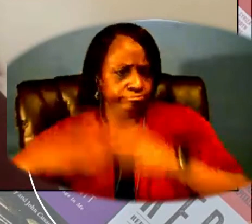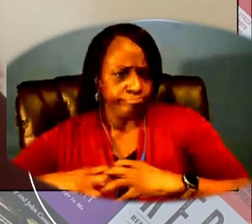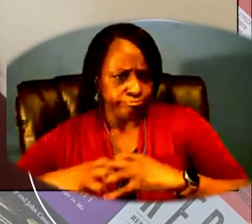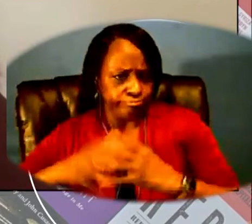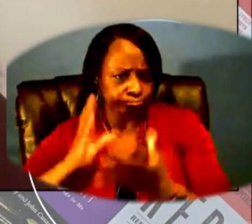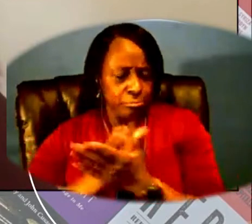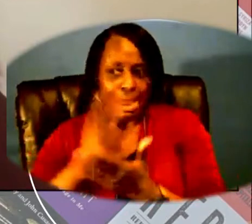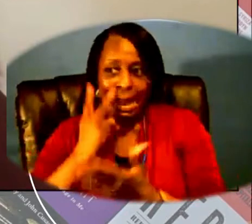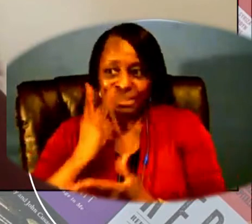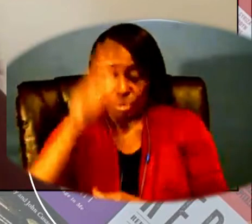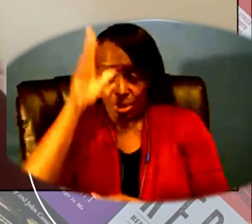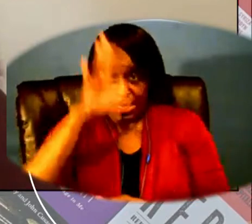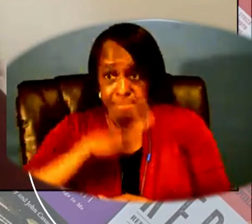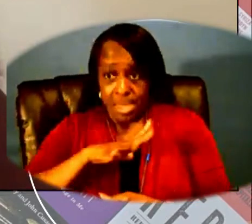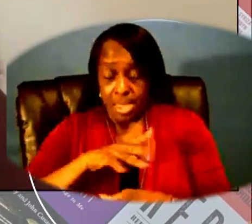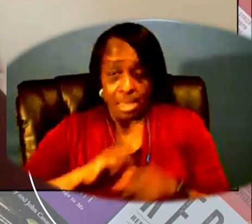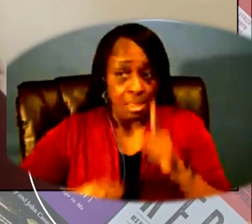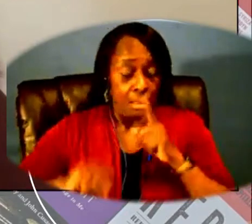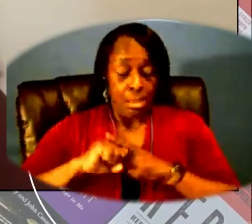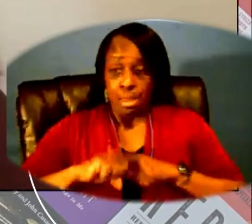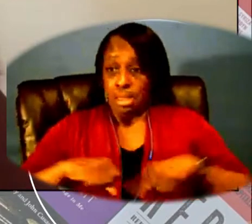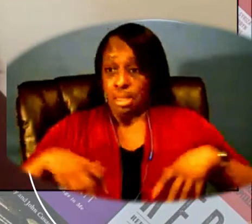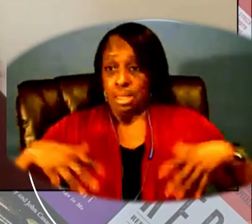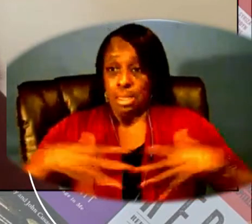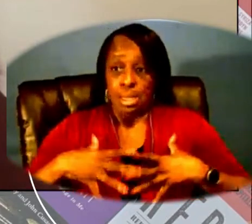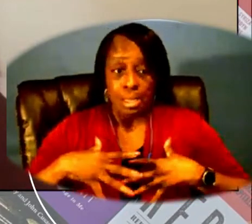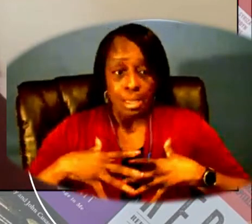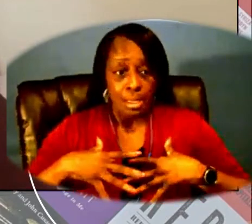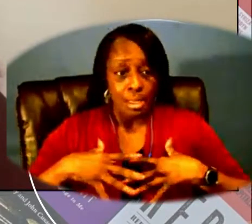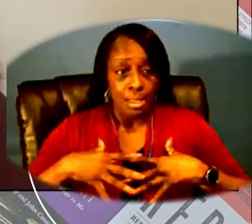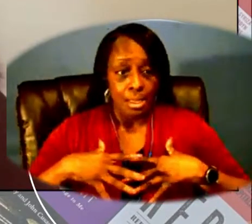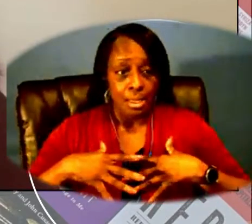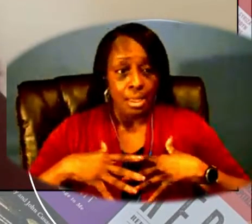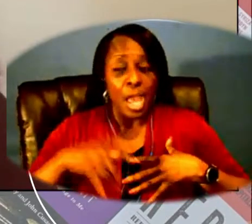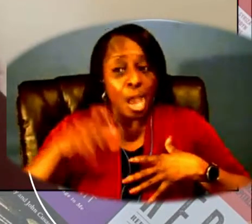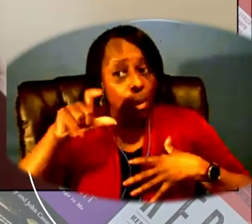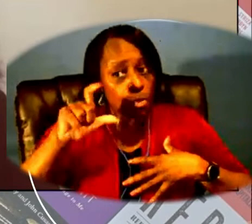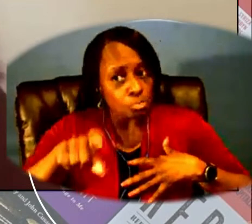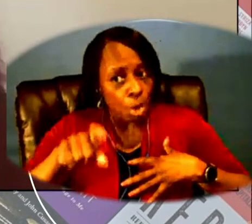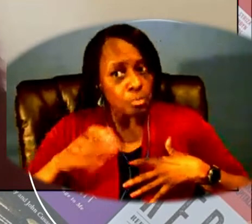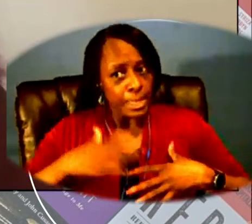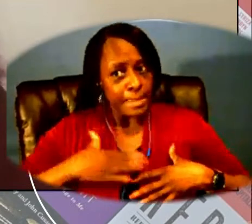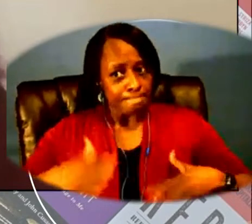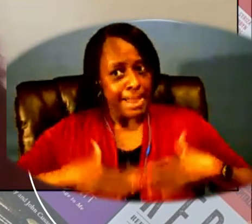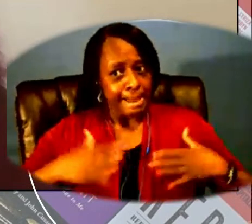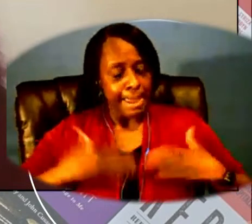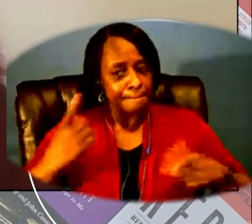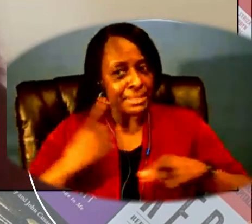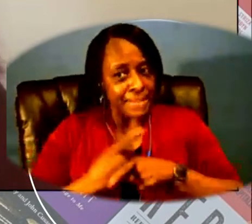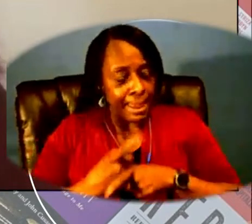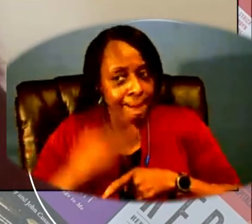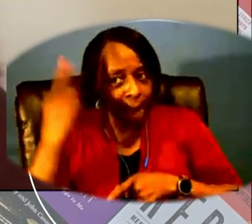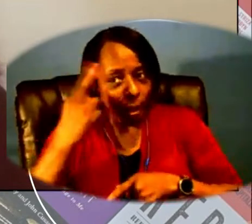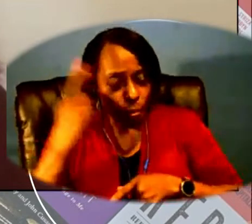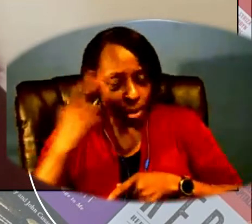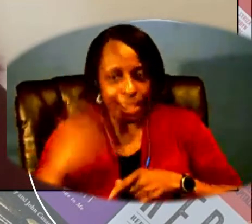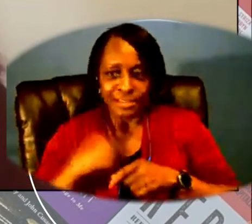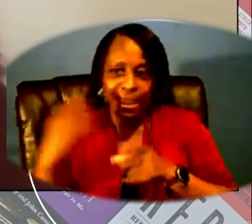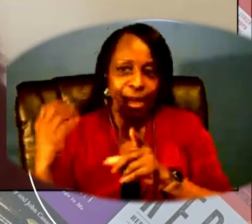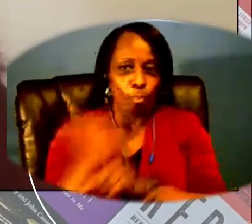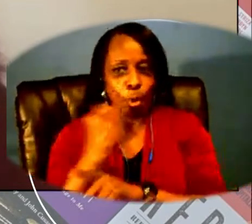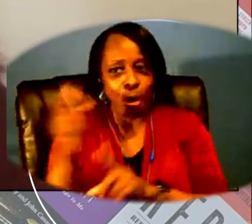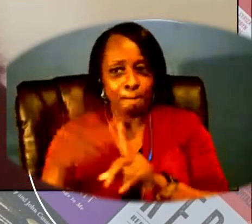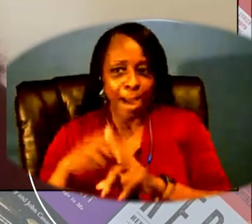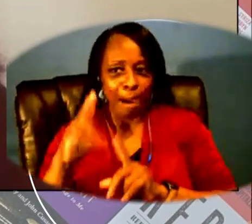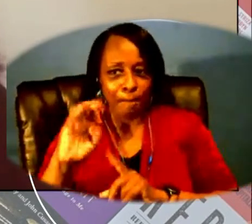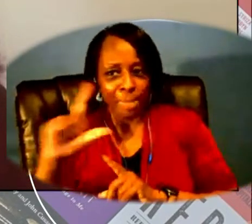was petrified. Mind you, this day was supposed to be the happiest day of my life. I found out I had won my appeal and the